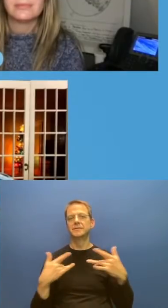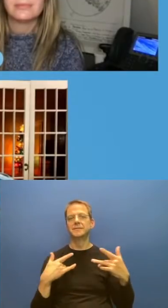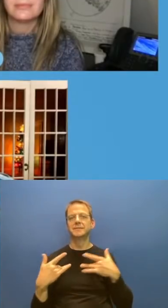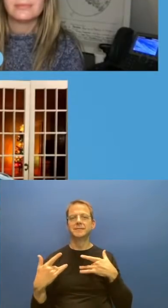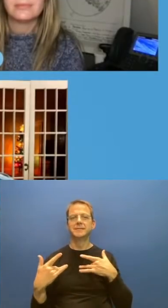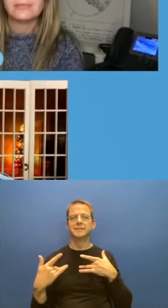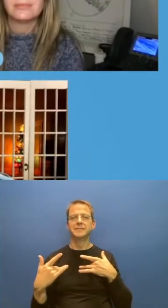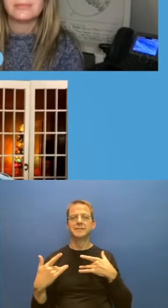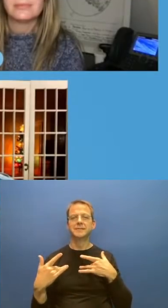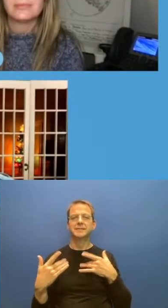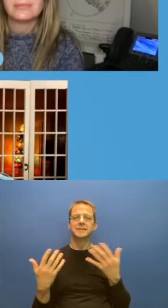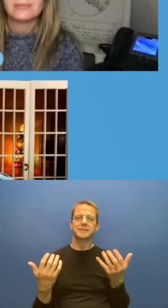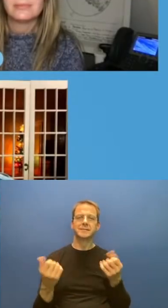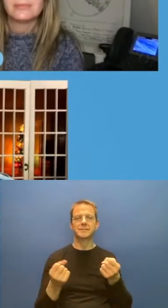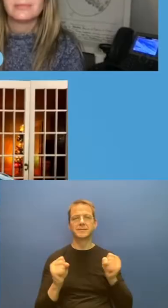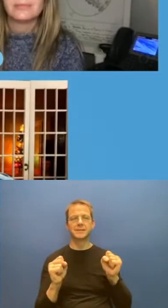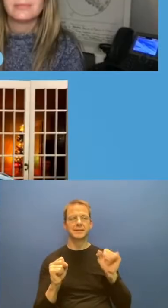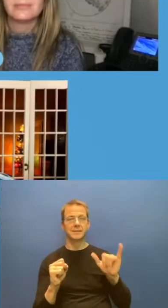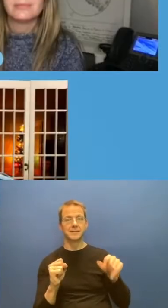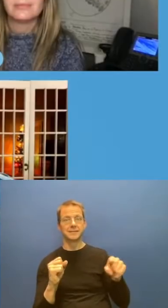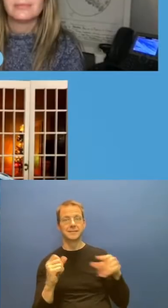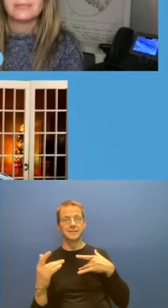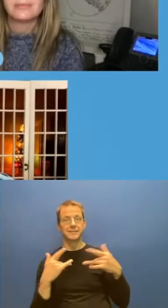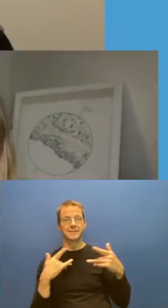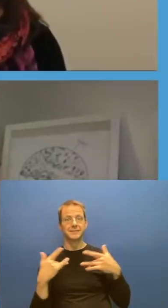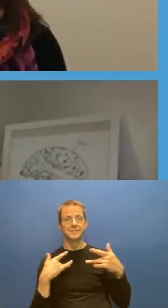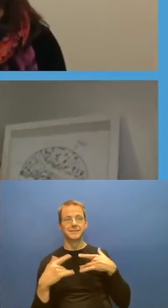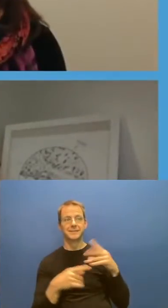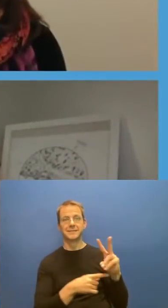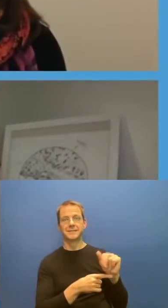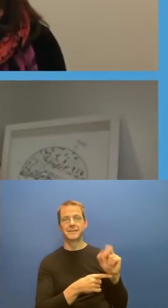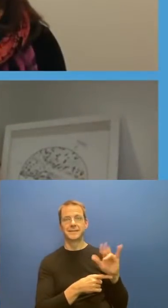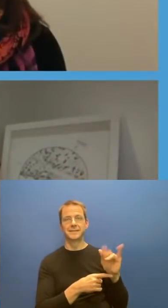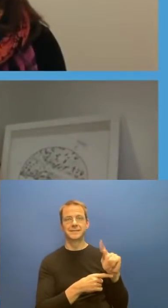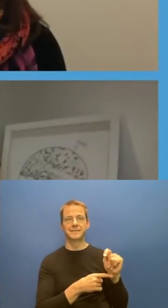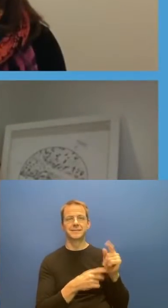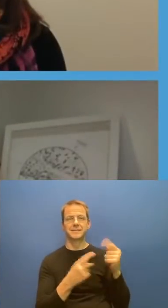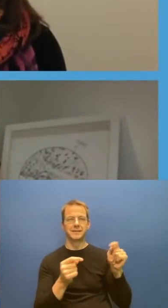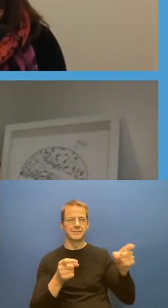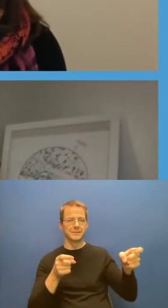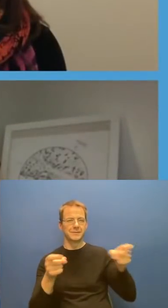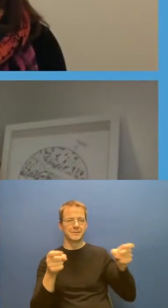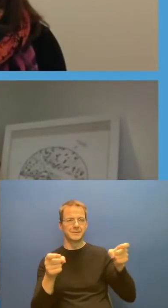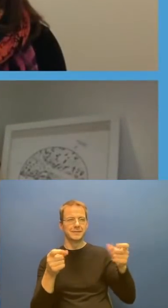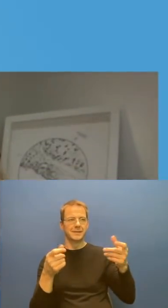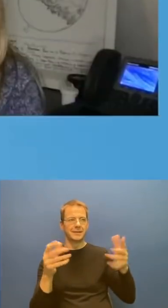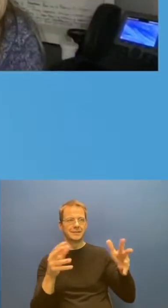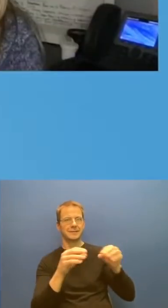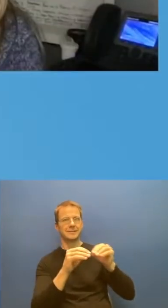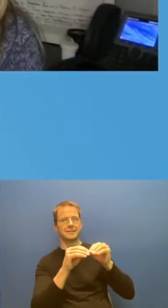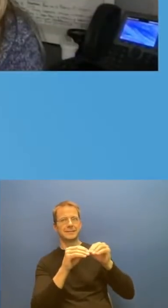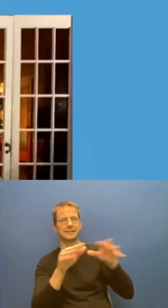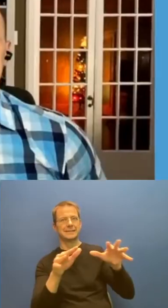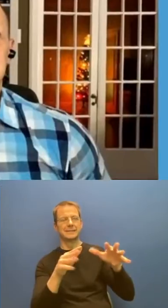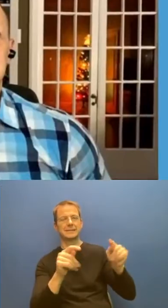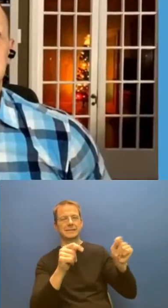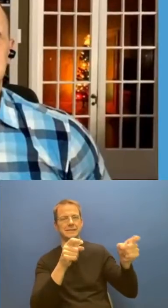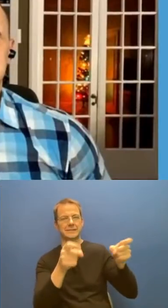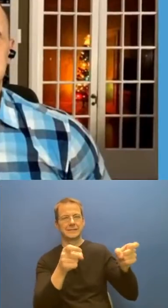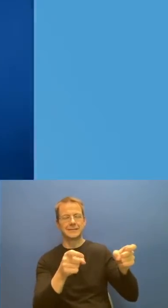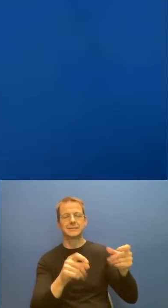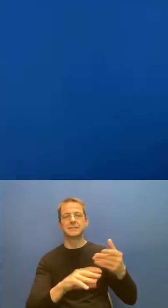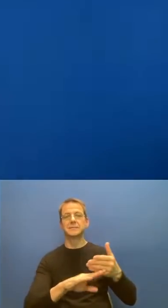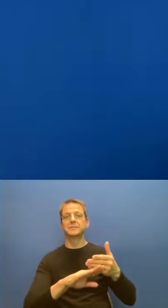under control. Before we say goodbye today, we are going to bring on our